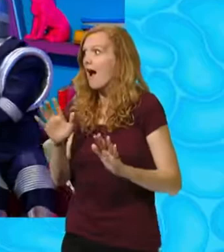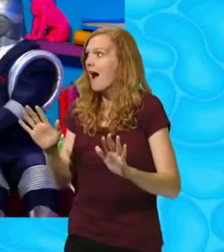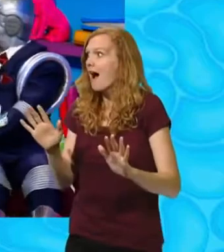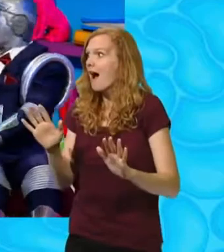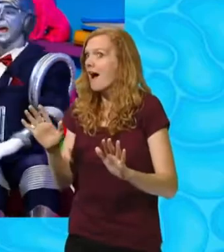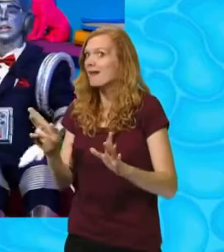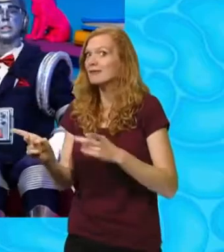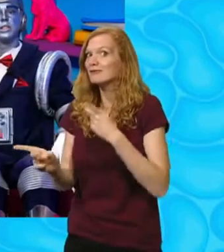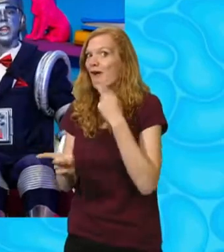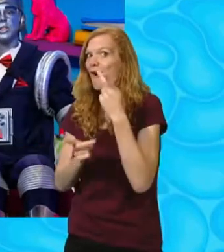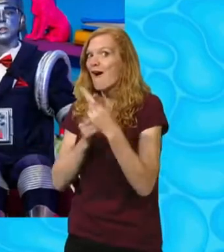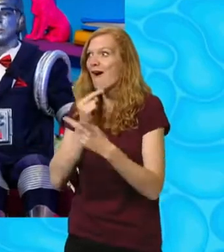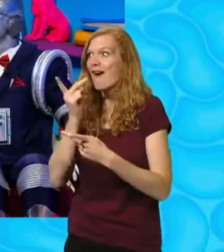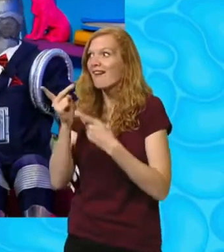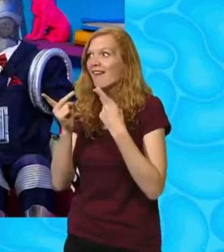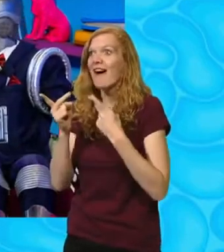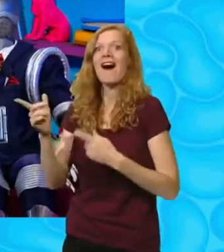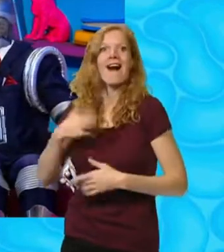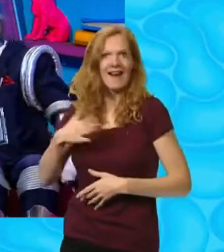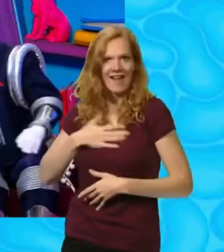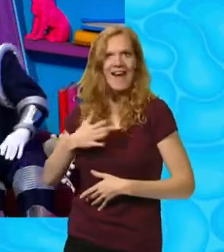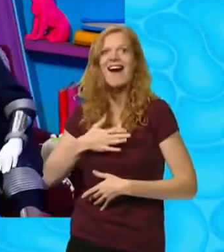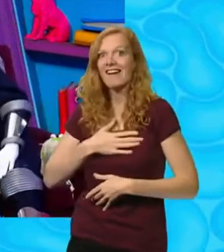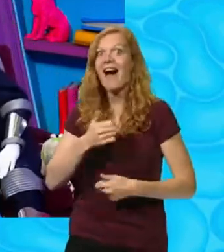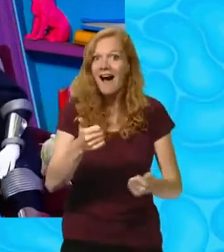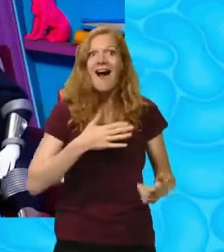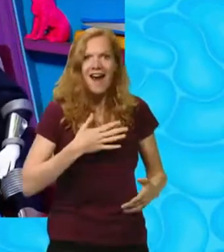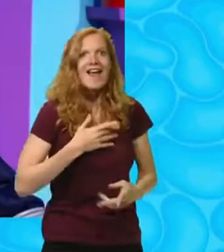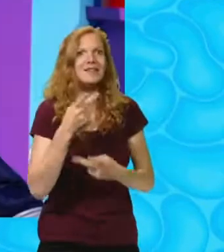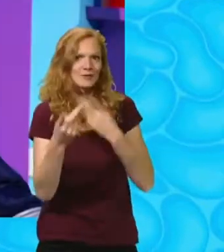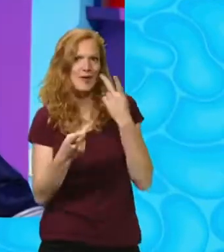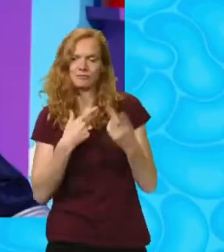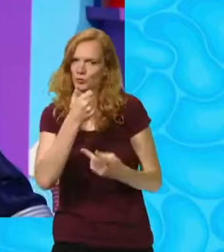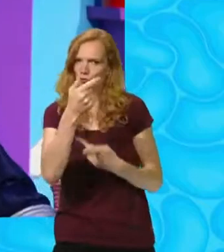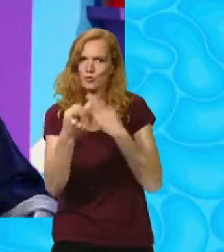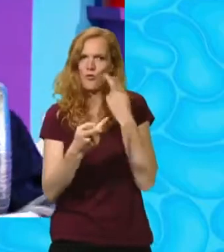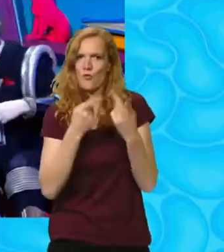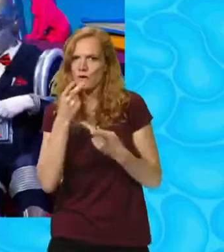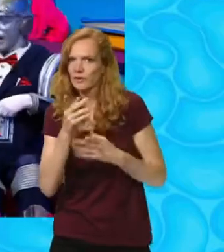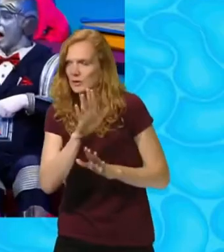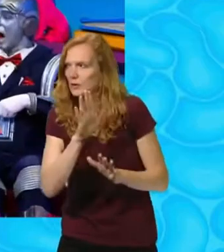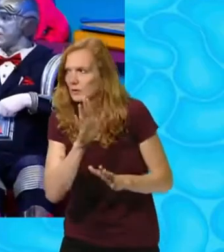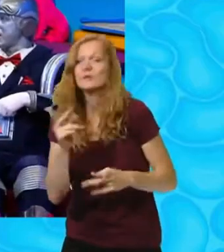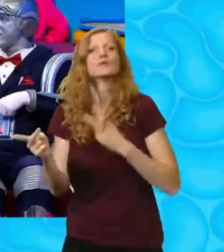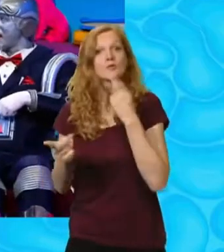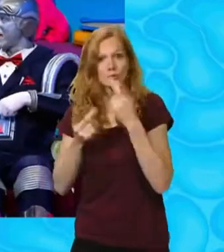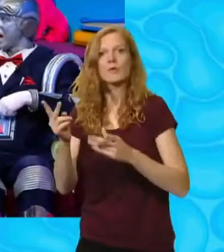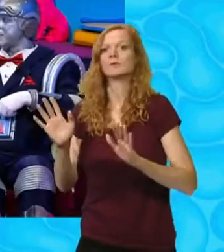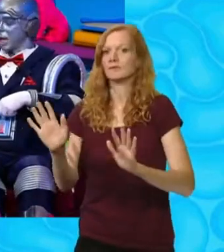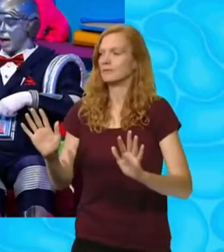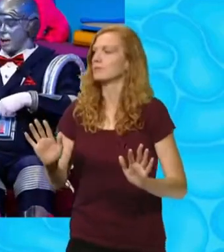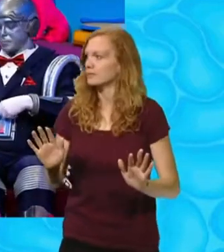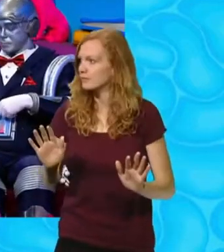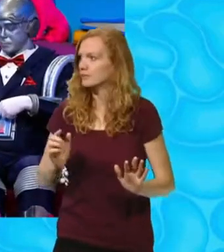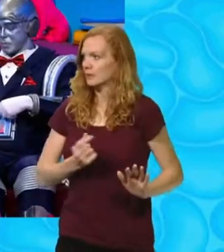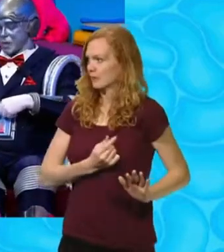What? Sing a lullaby. Excellent suggestion. That's a great idea. Oh, I've got a good lullaby. Oh, very good. All right, RMP1 firing